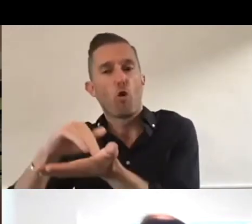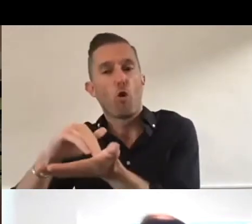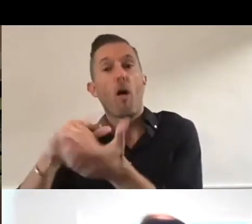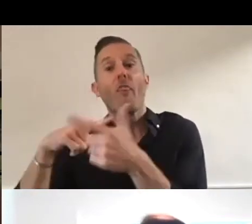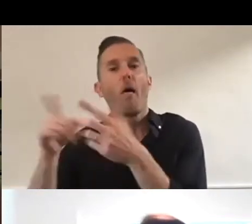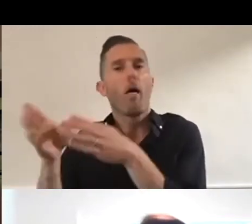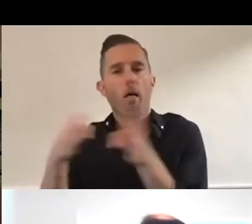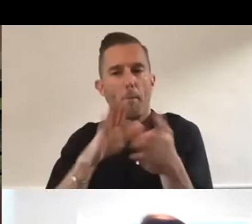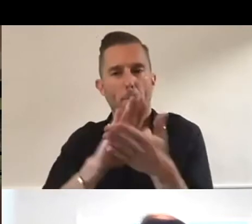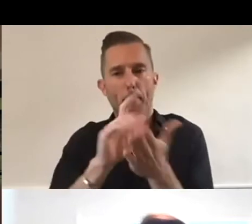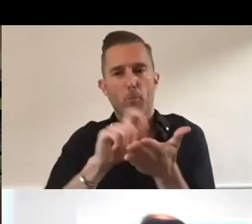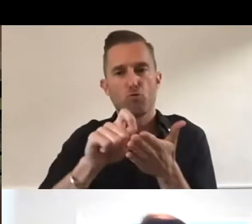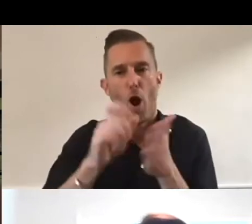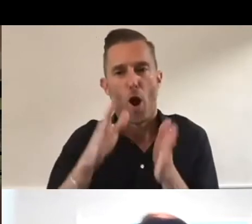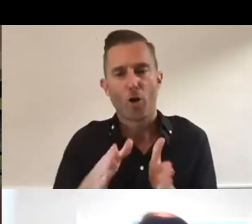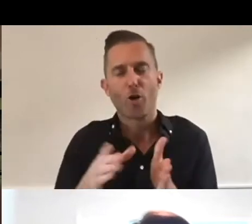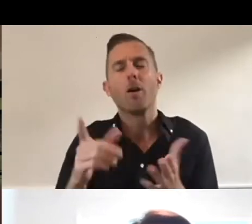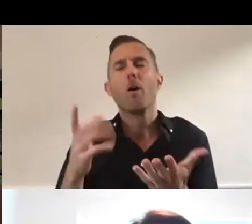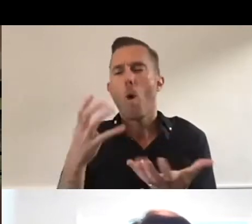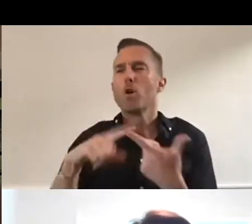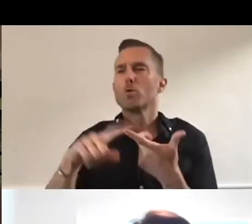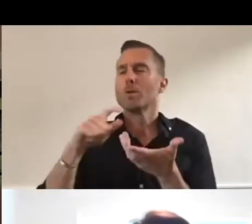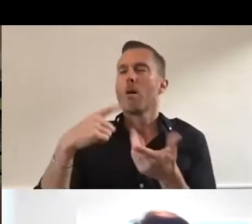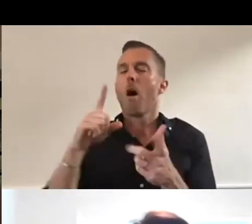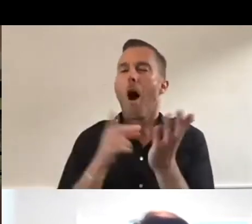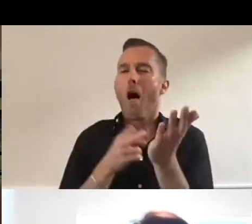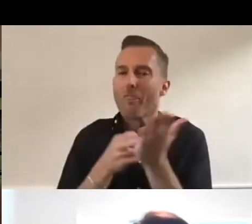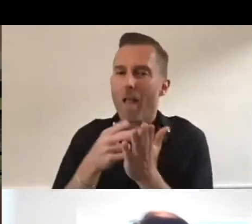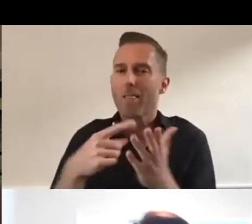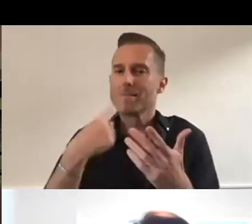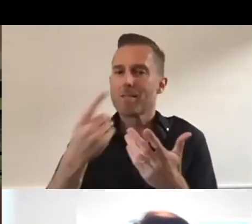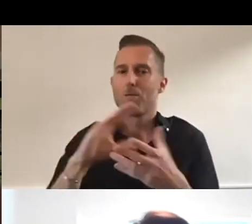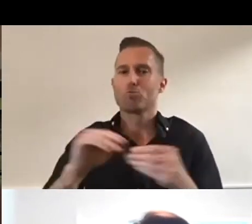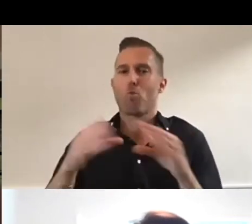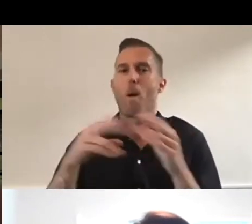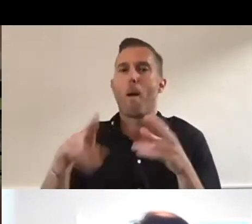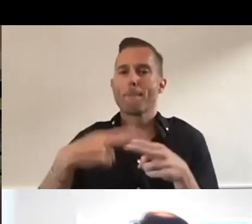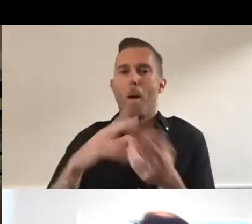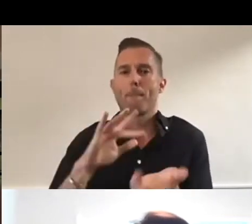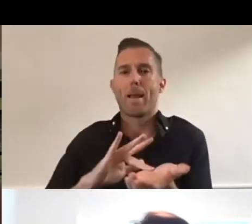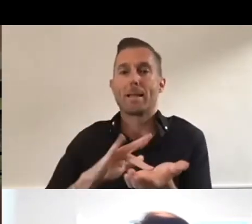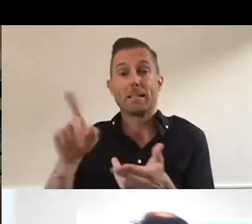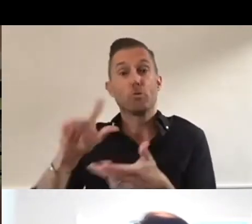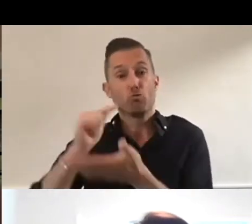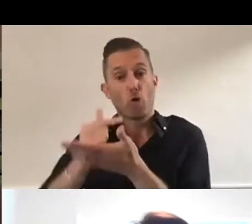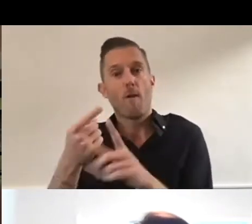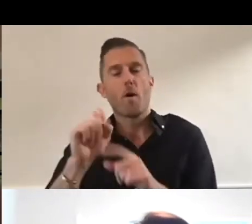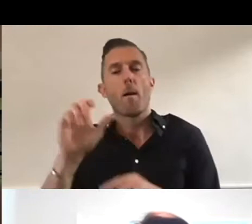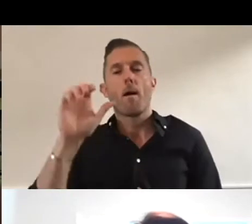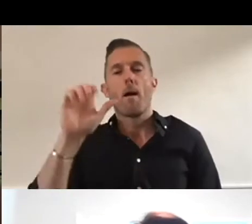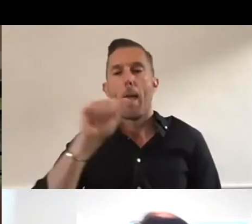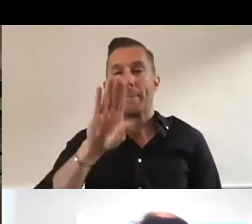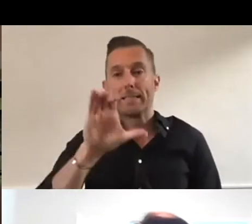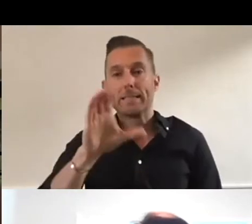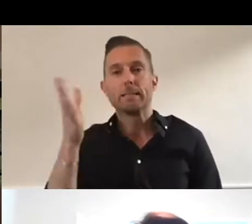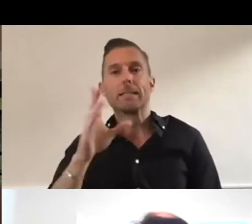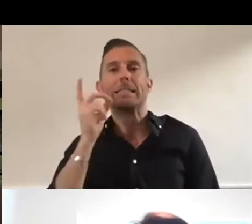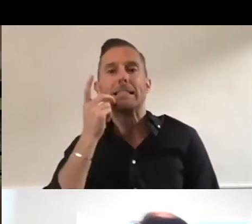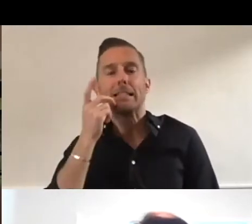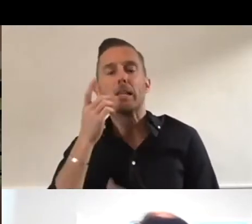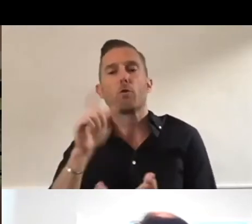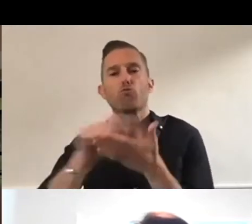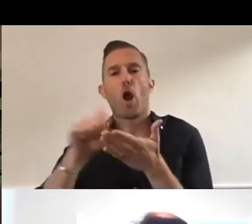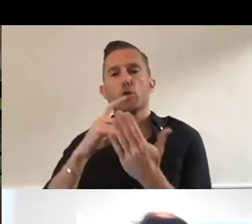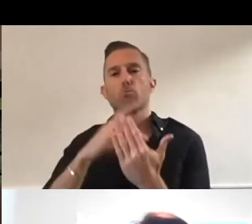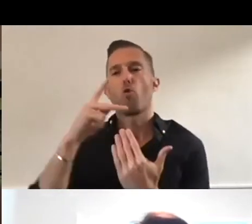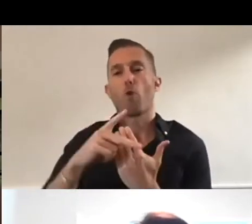authentically tell stories about medicine. He is a graduate of the Disney ABC Writers Program. Besides The Good Doctor, David